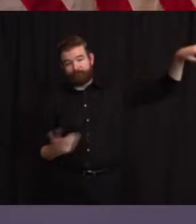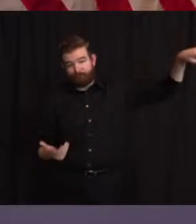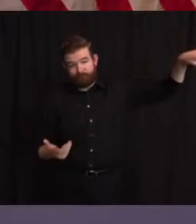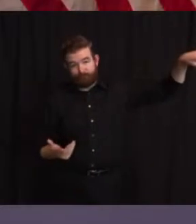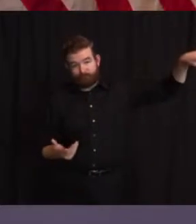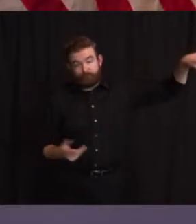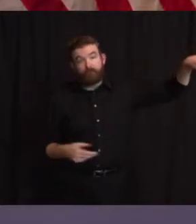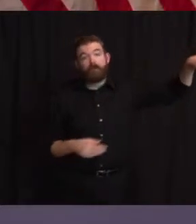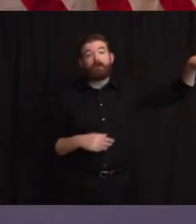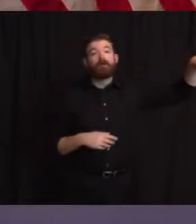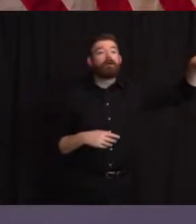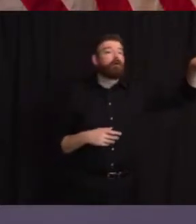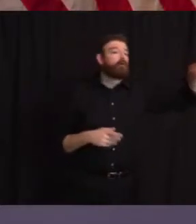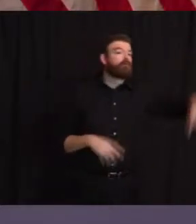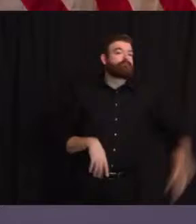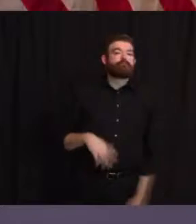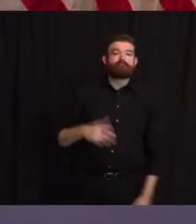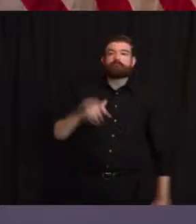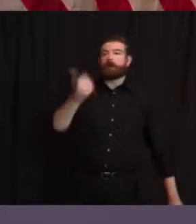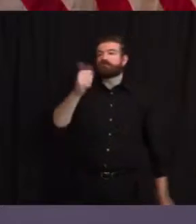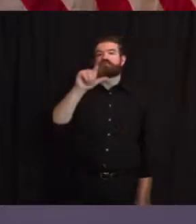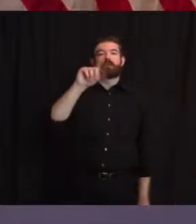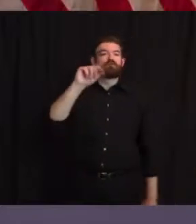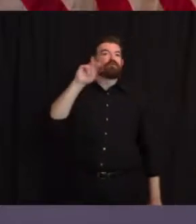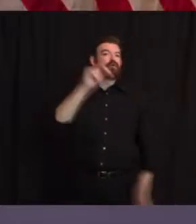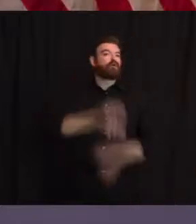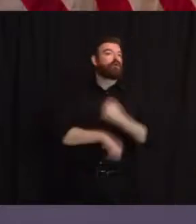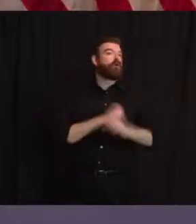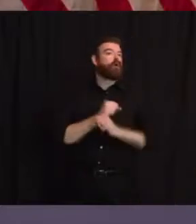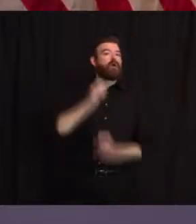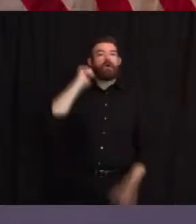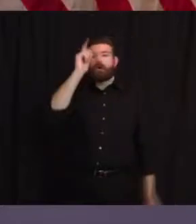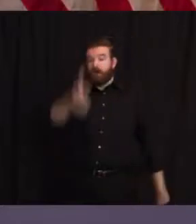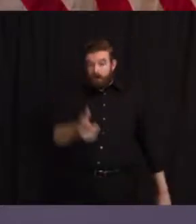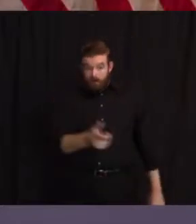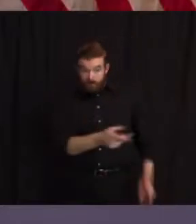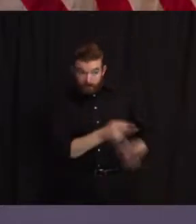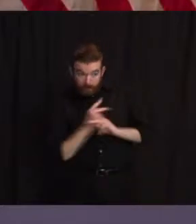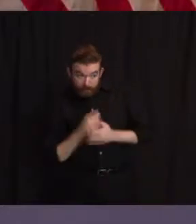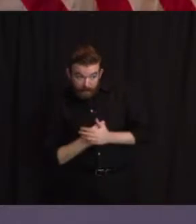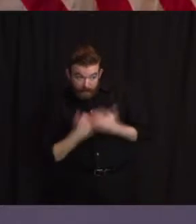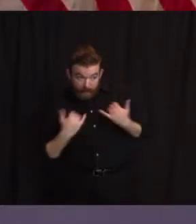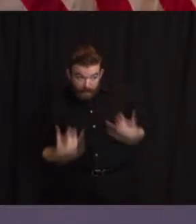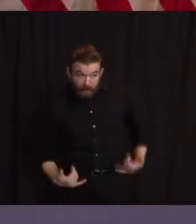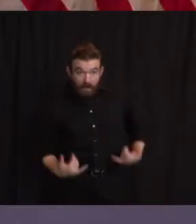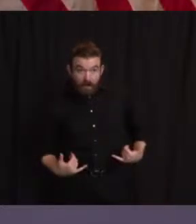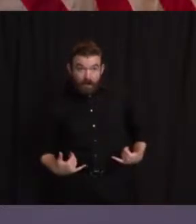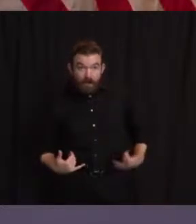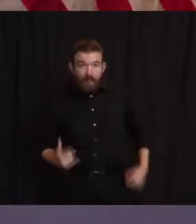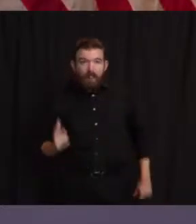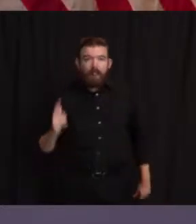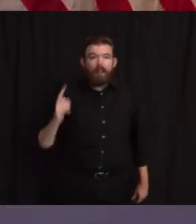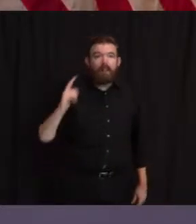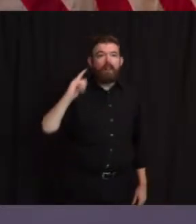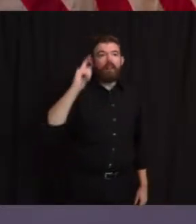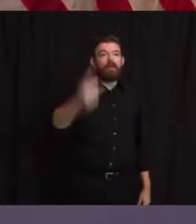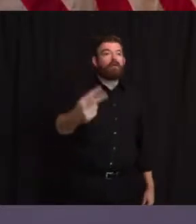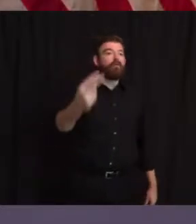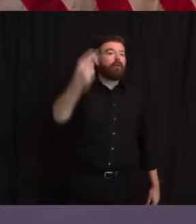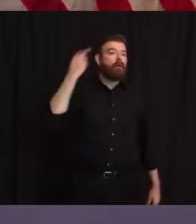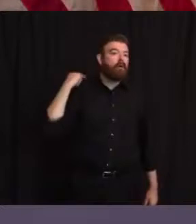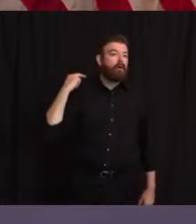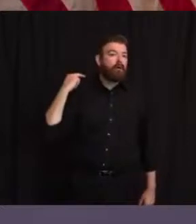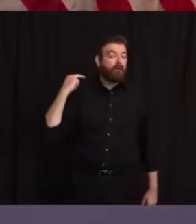borrow money, and please God we need to, and we look back on whether or not this was a good time to borrow money in terms of interest rates, and